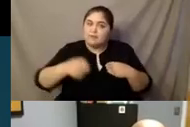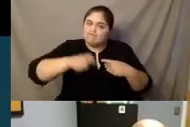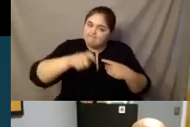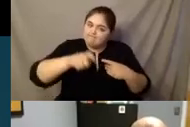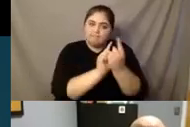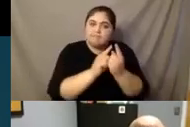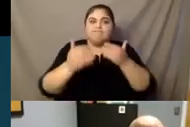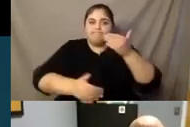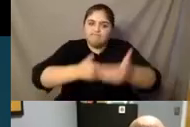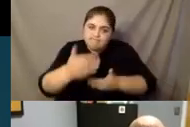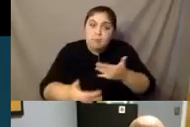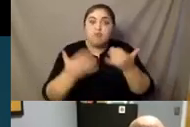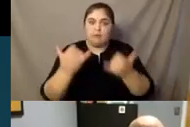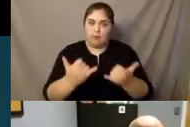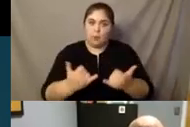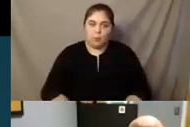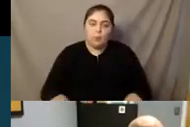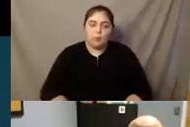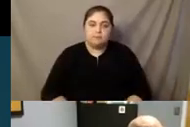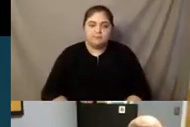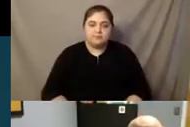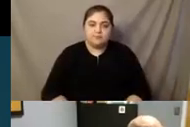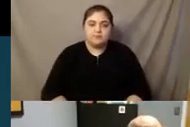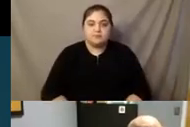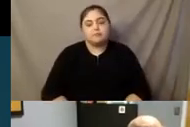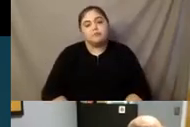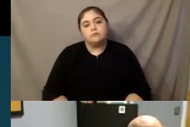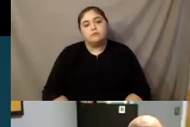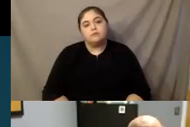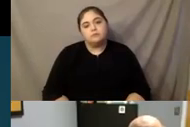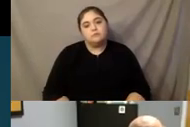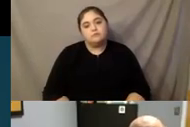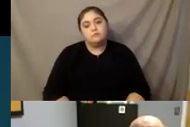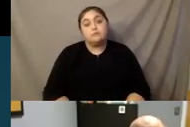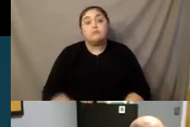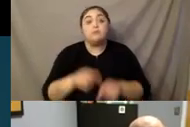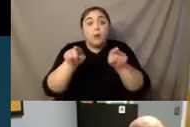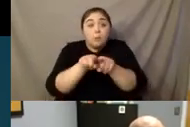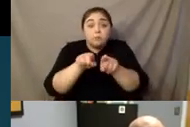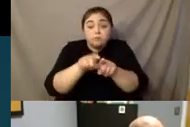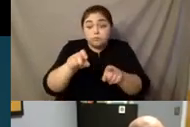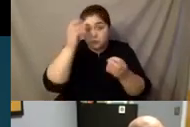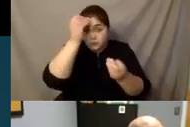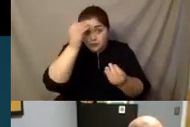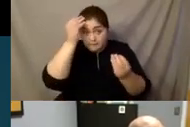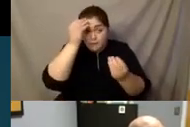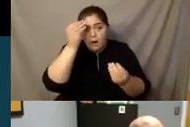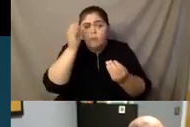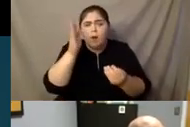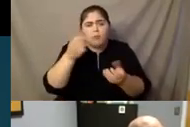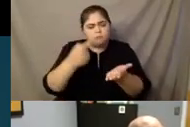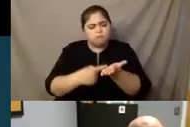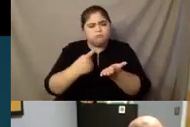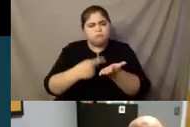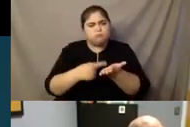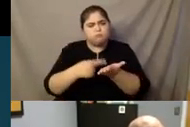things forward right now. Another thing that we need to take into consideration, and I'll talk about a little bit more in a